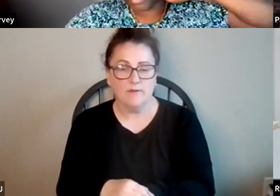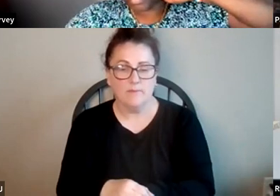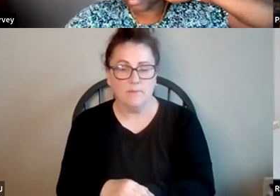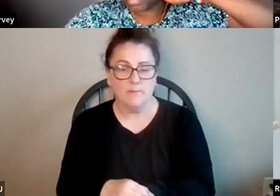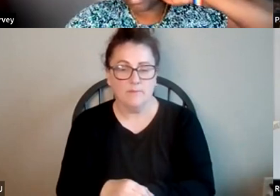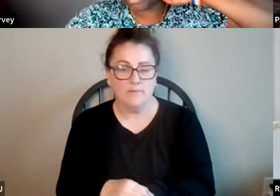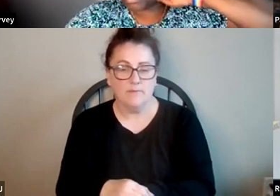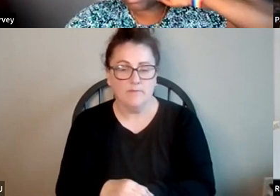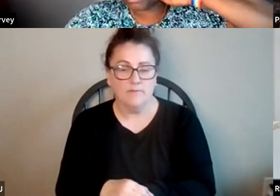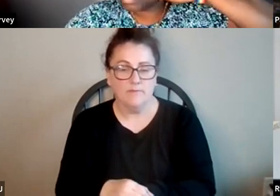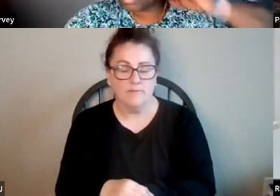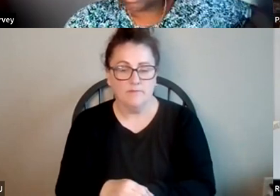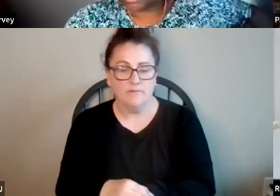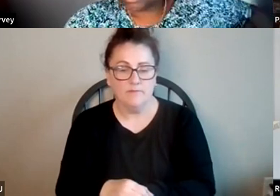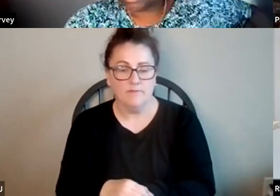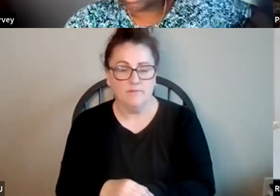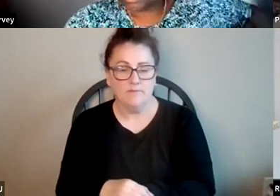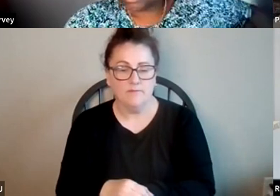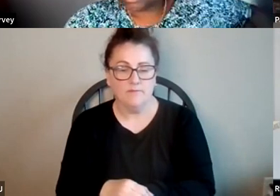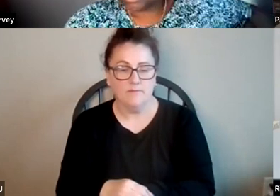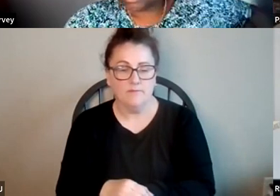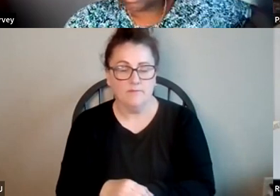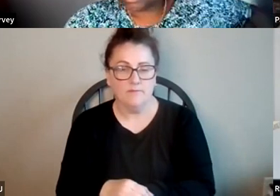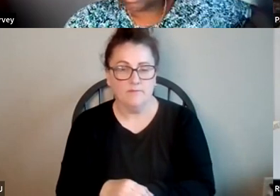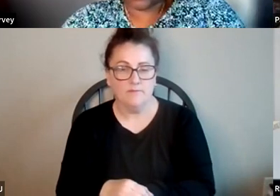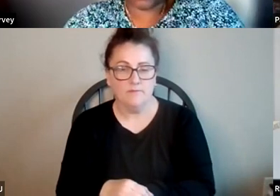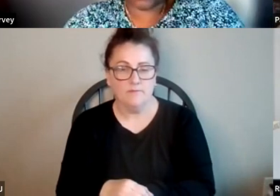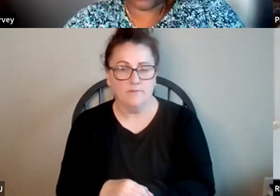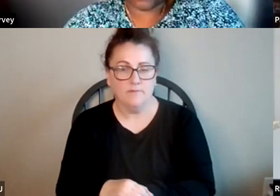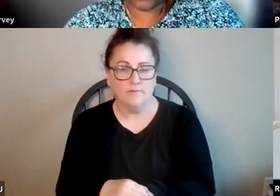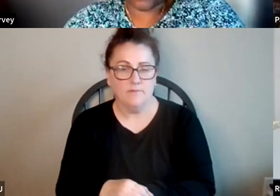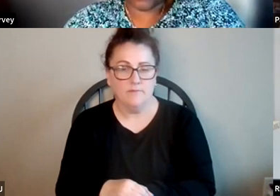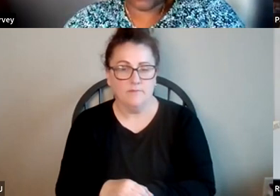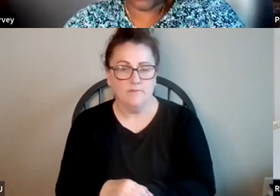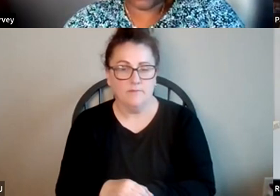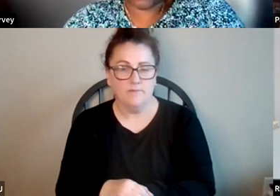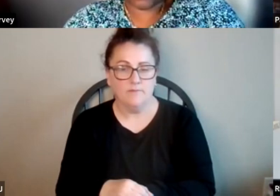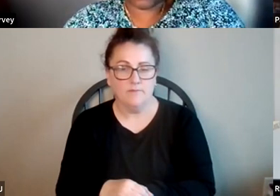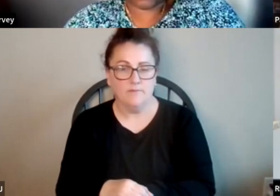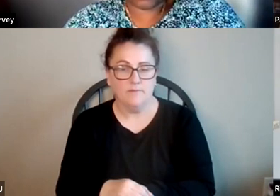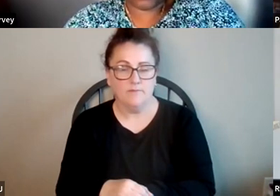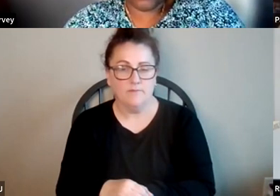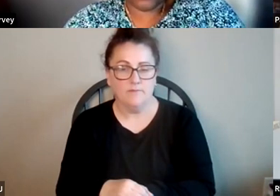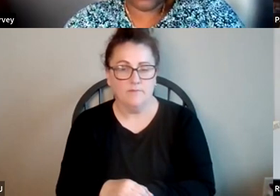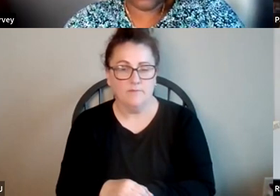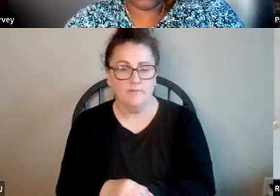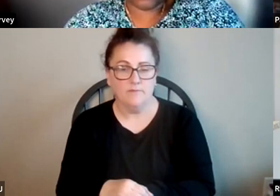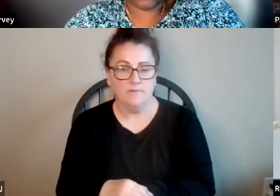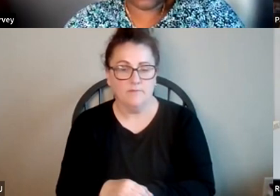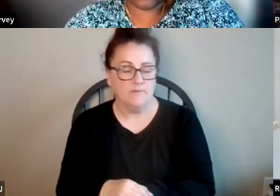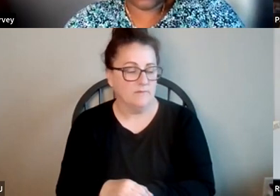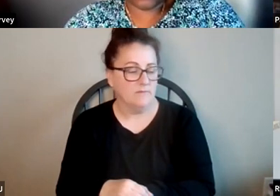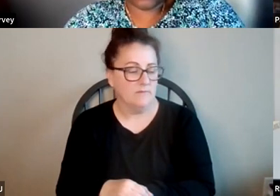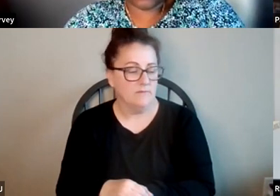ayaamahan oo lagu xulanayay maamulaha cusub ee iskuulka. Marka waxaad igi heli kartaan qolka Soomaaliga halkaan iska dhigaysano. Thank